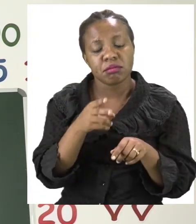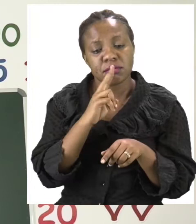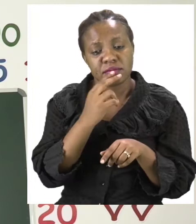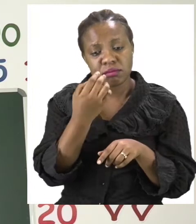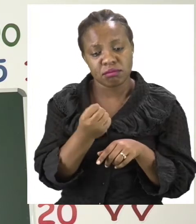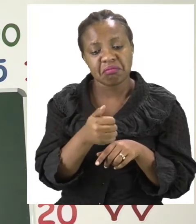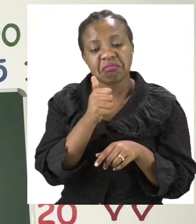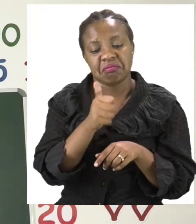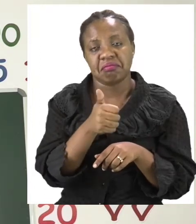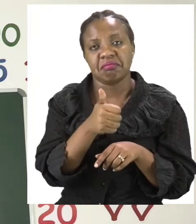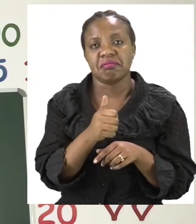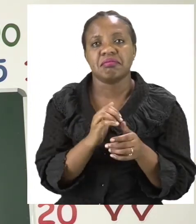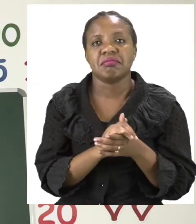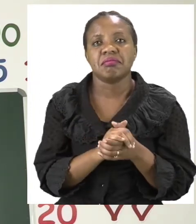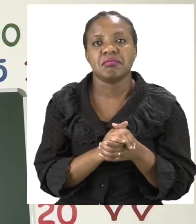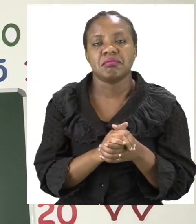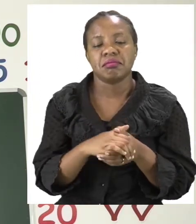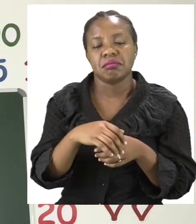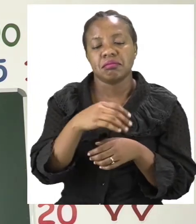done. Then we have